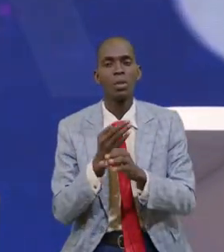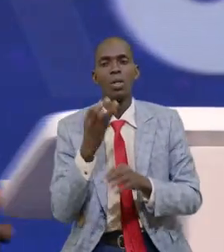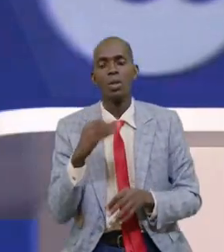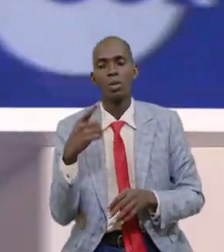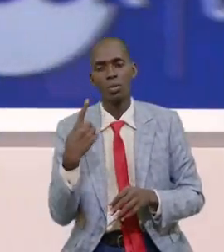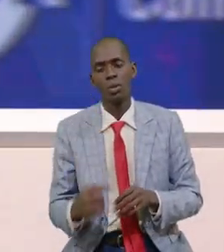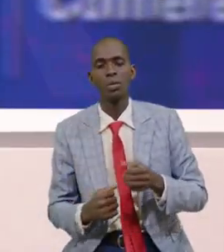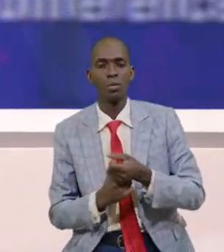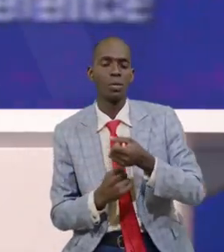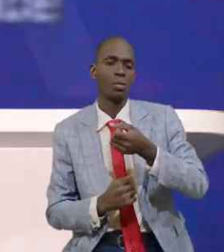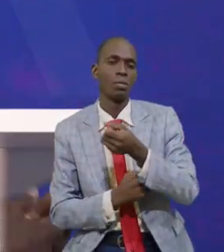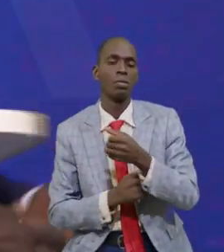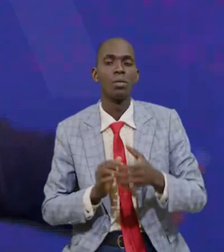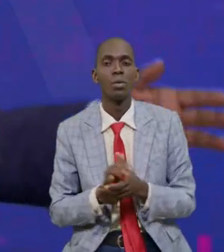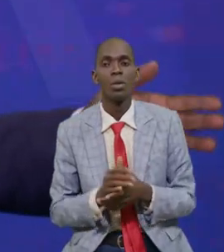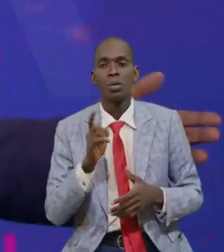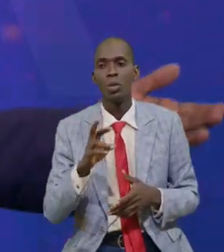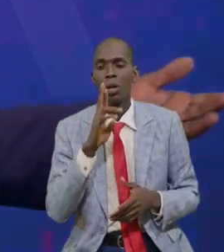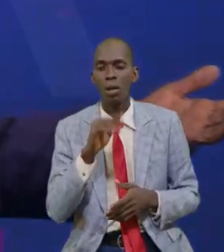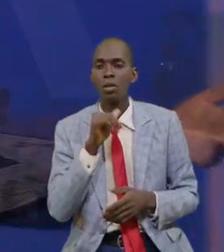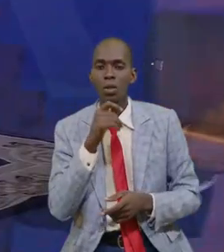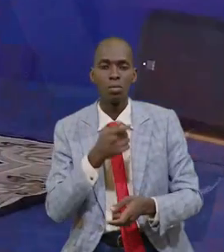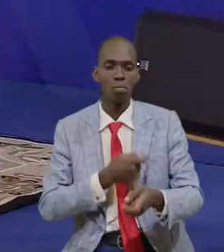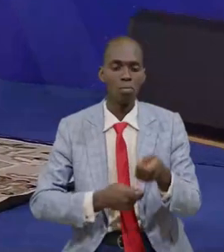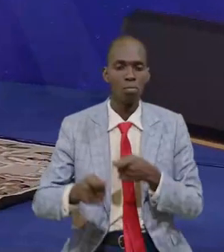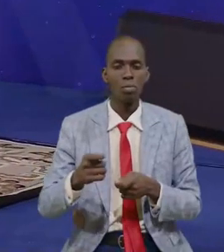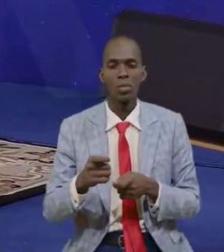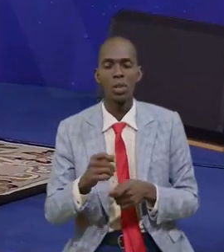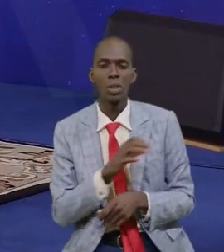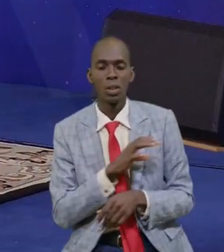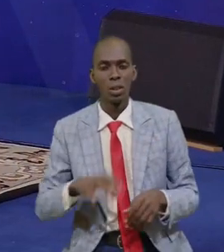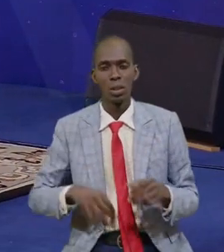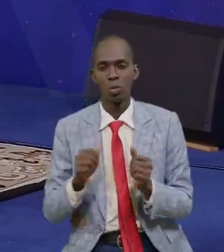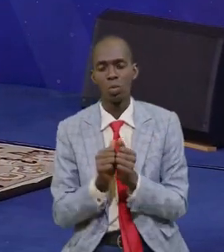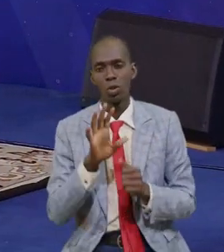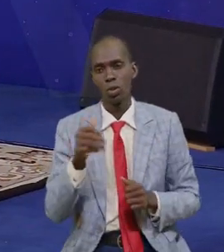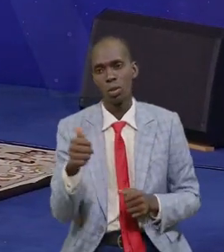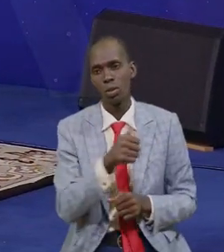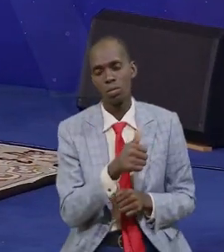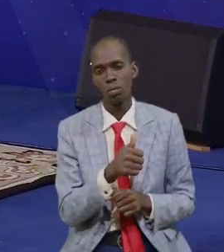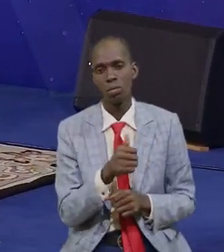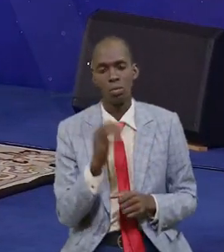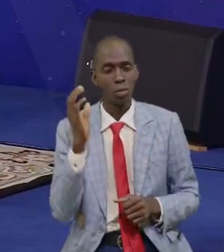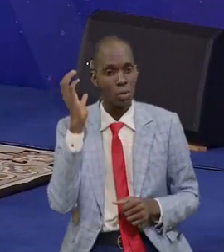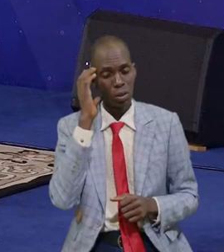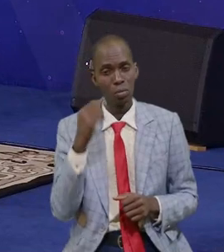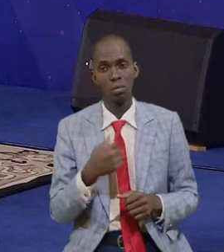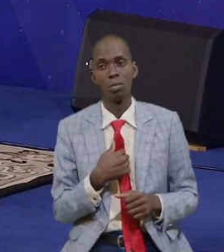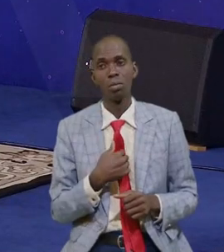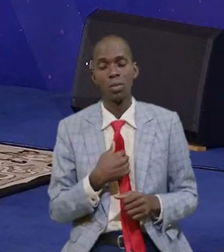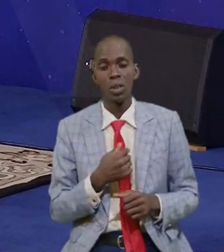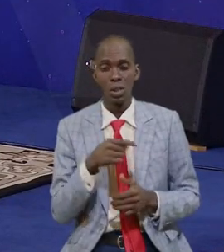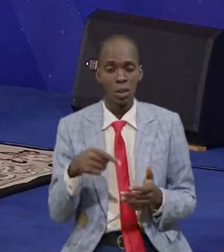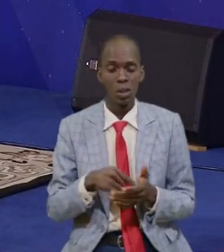foundation. You are not replacing Christ with yourself. Listen to me. This is who I